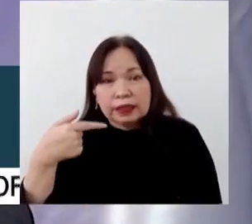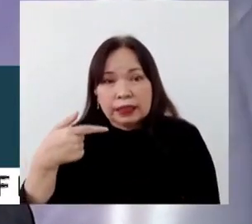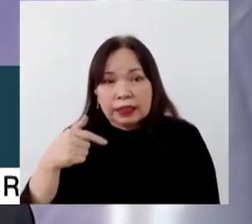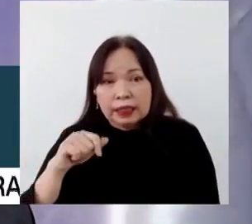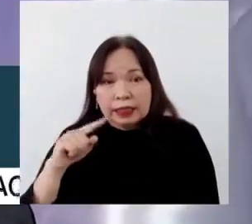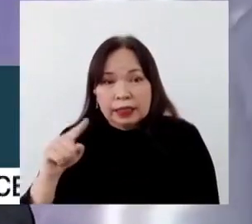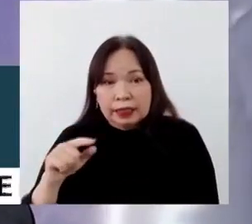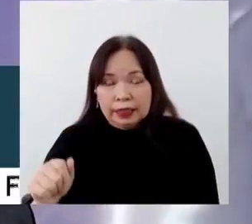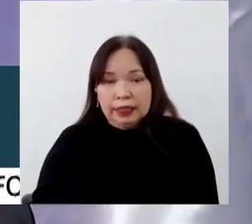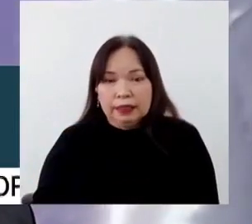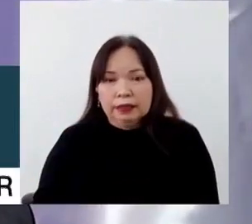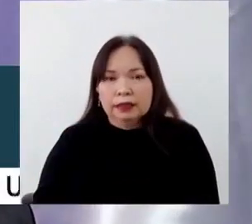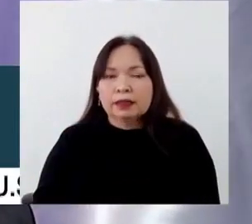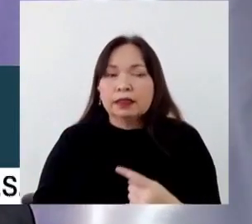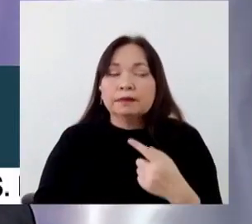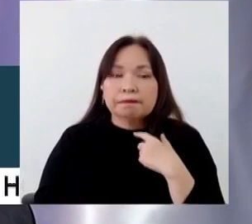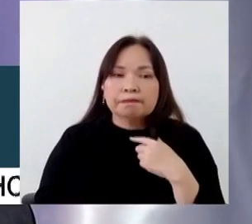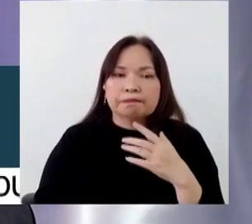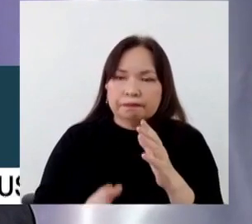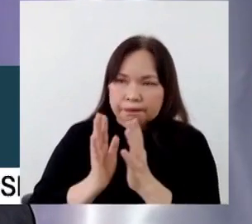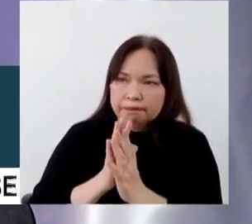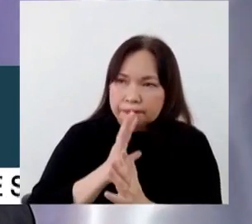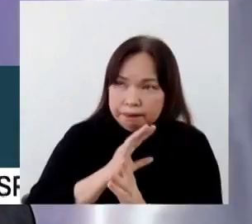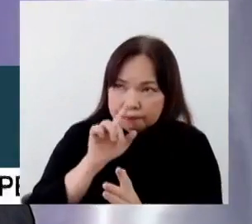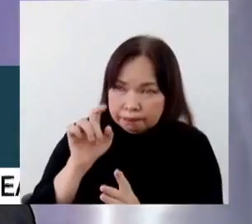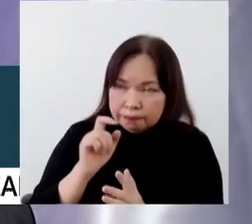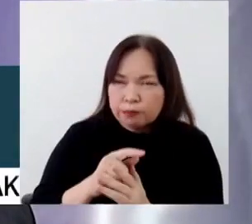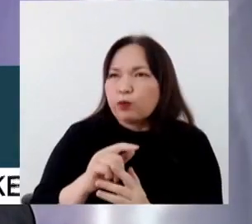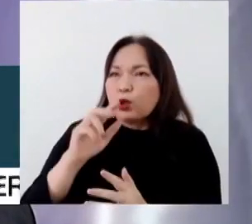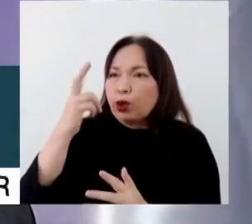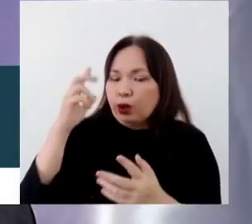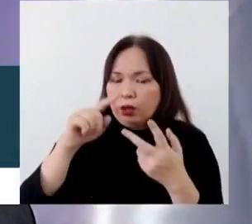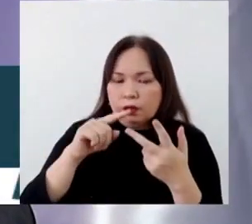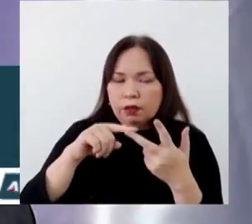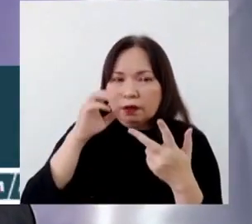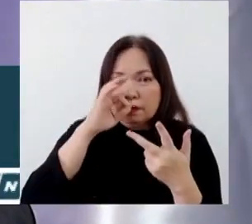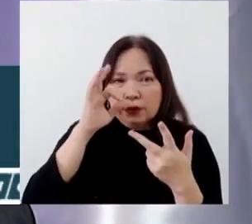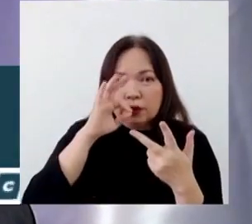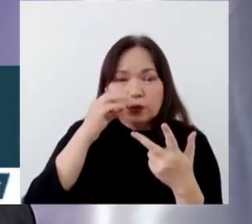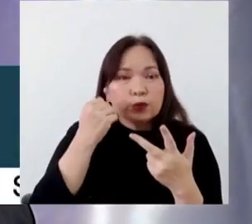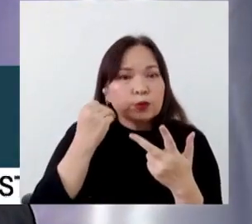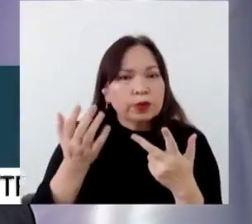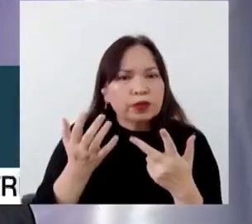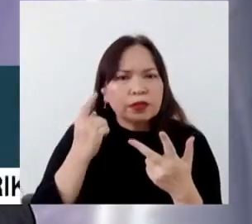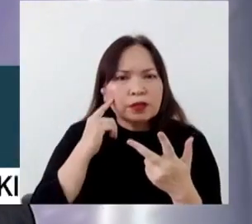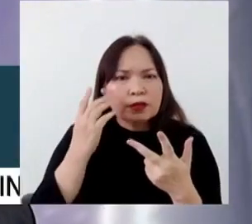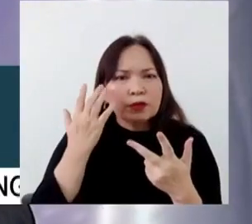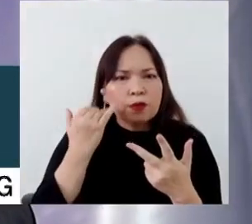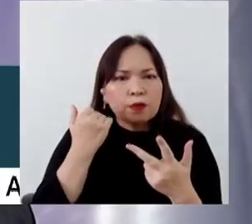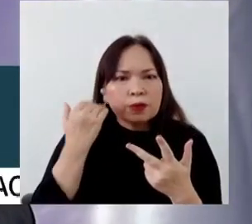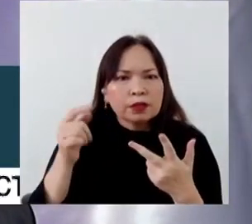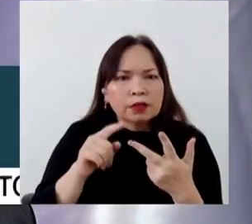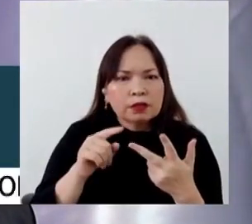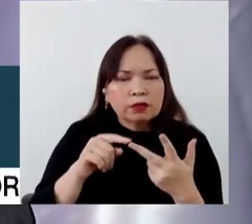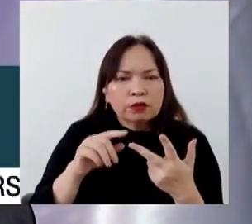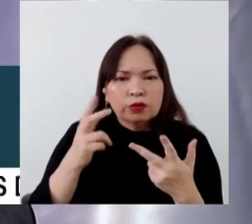na na-confirm na casualty, may we know kung ano po yung naging cause nung death